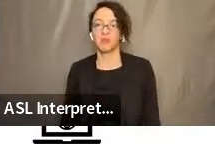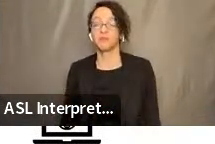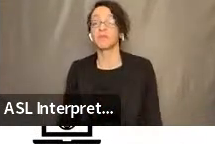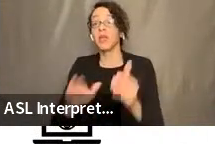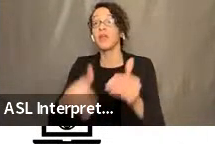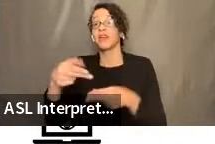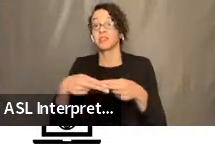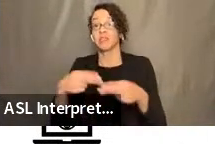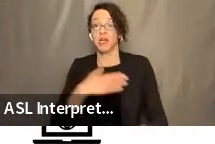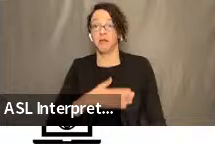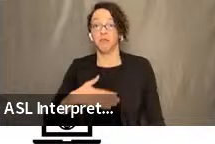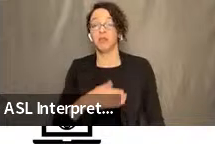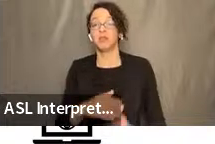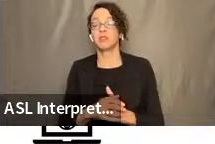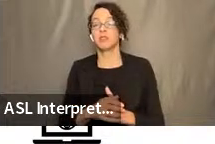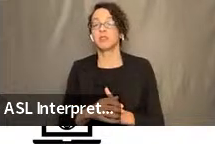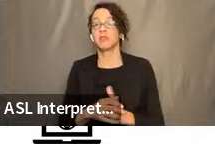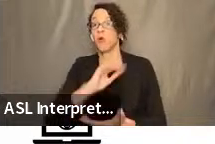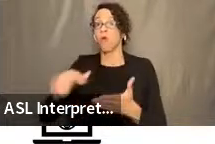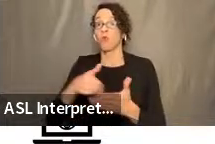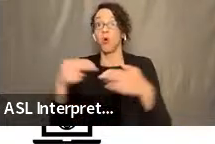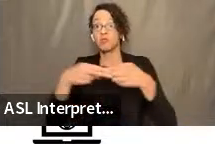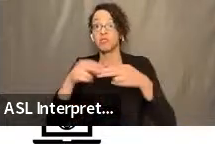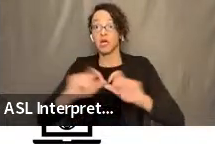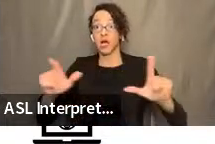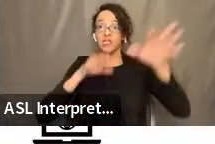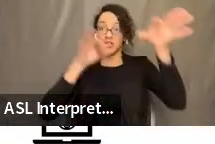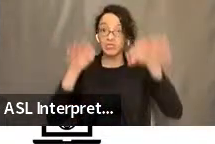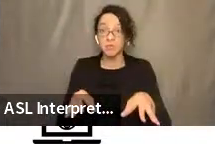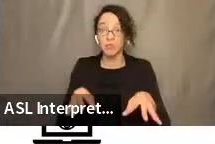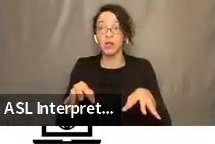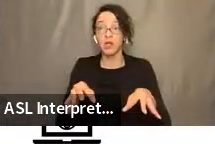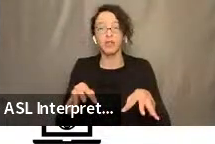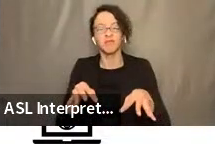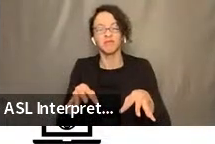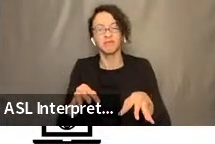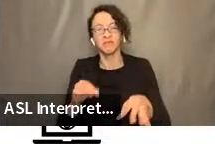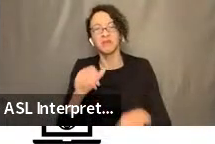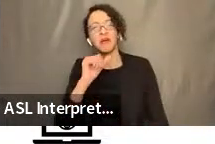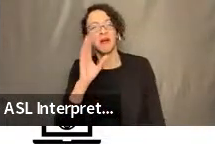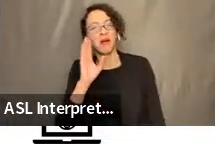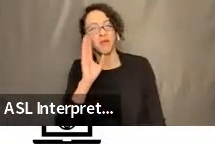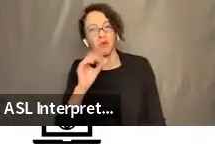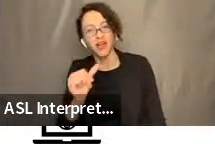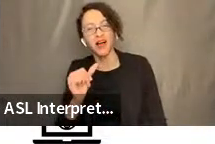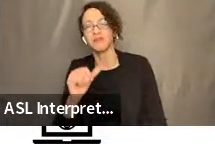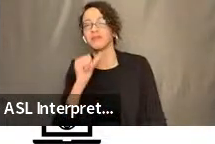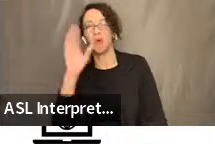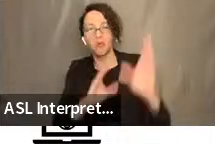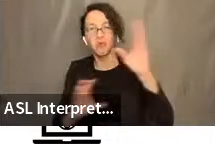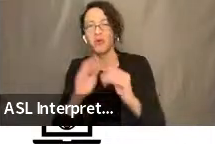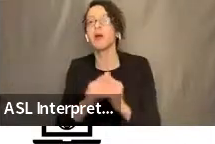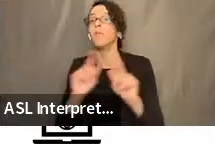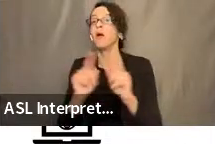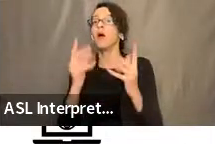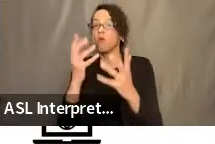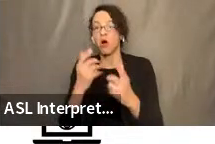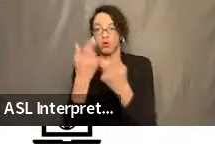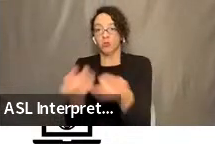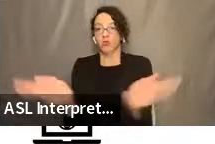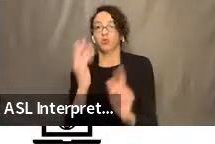I'm not going to go through this whole slide, don't worry. I just wanted to let you know that we have been meeting about